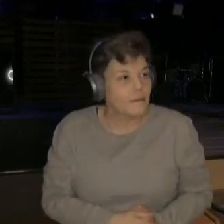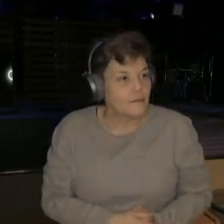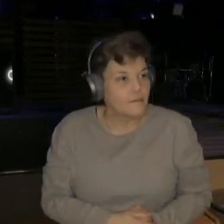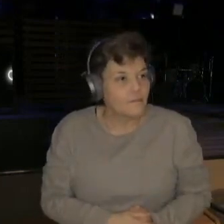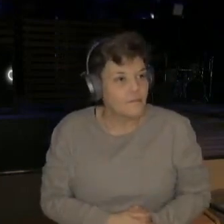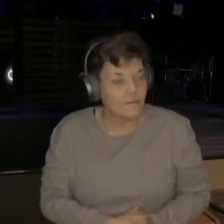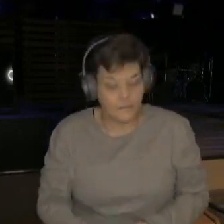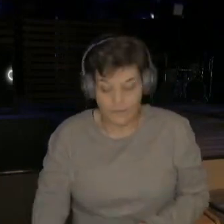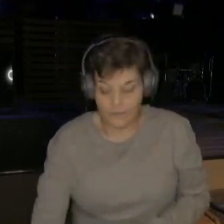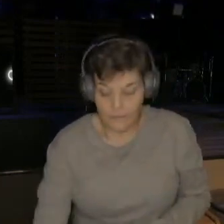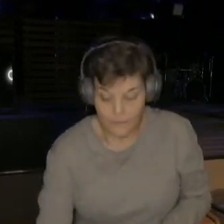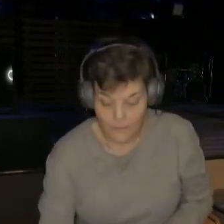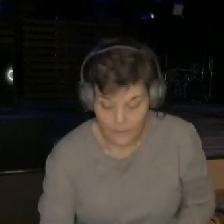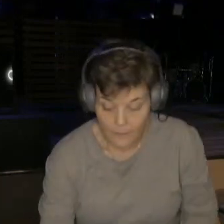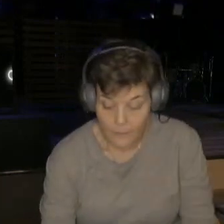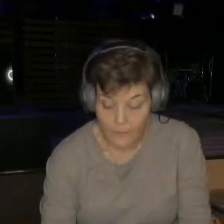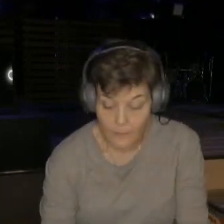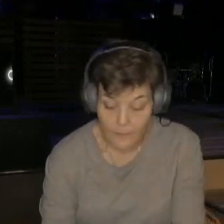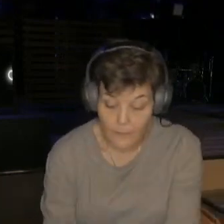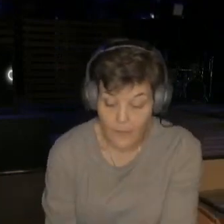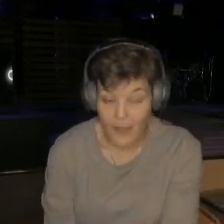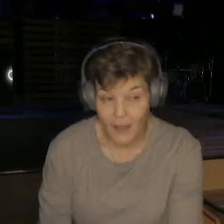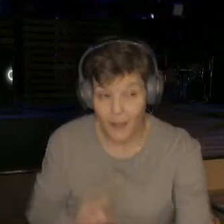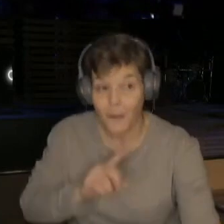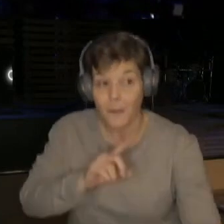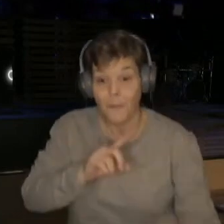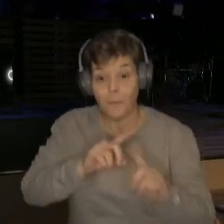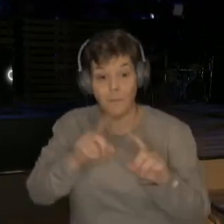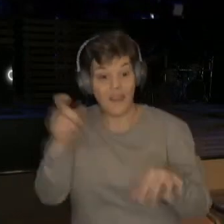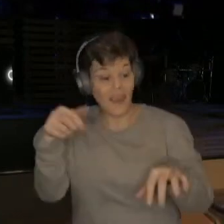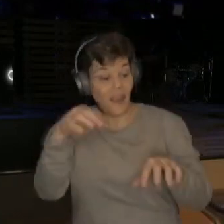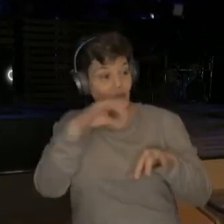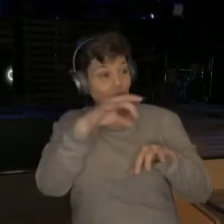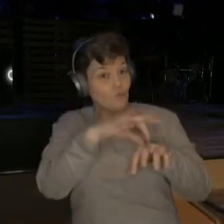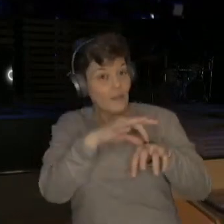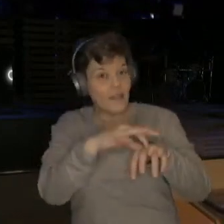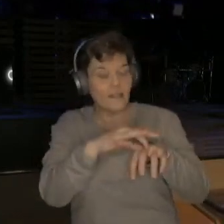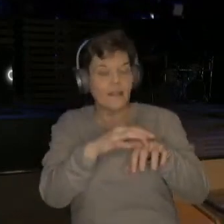Actually, this was a picture of the seal of the Holy Spirit that's placed upon each one of us.